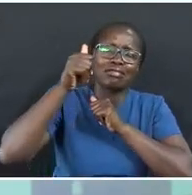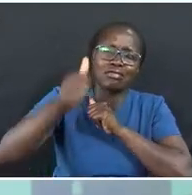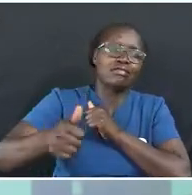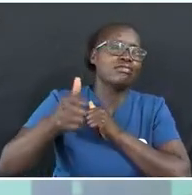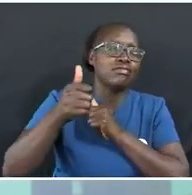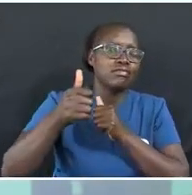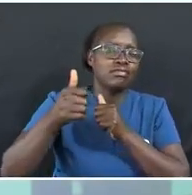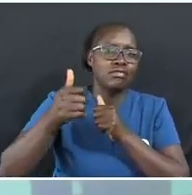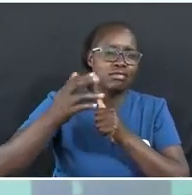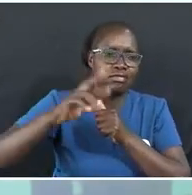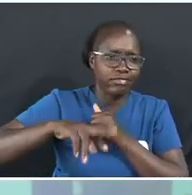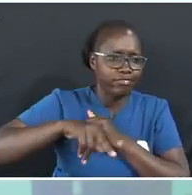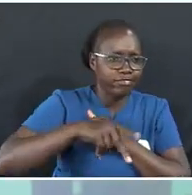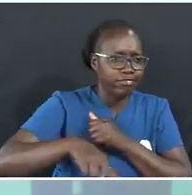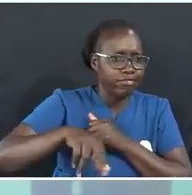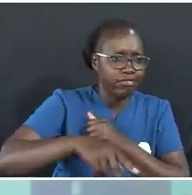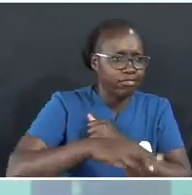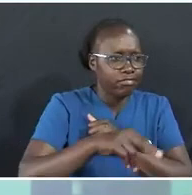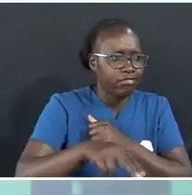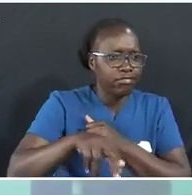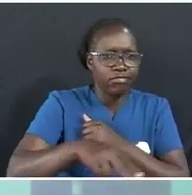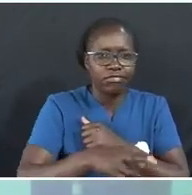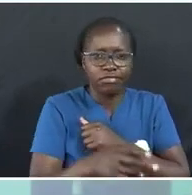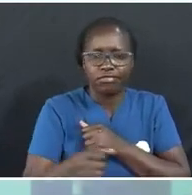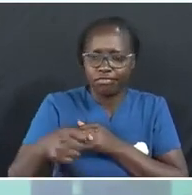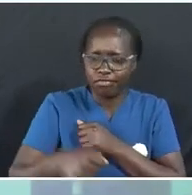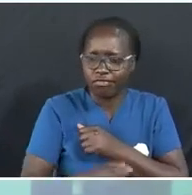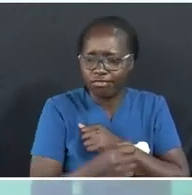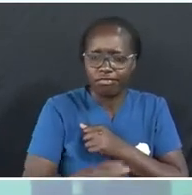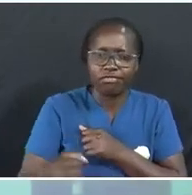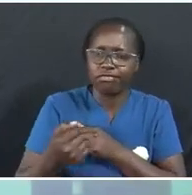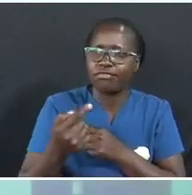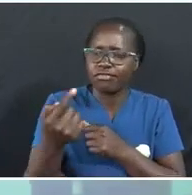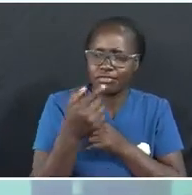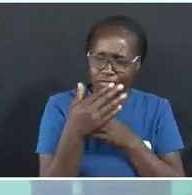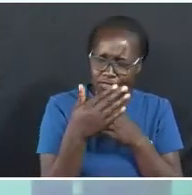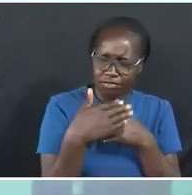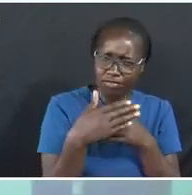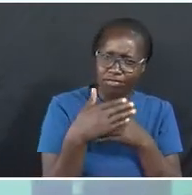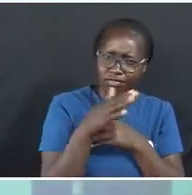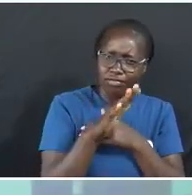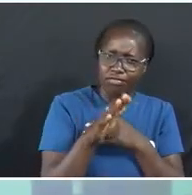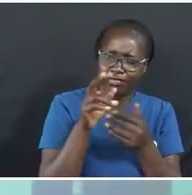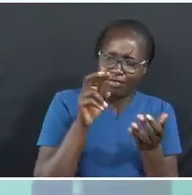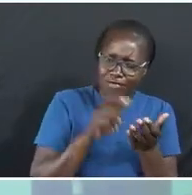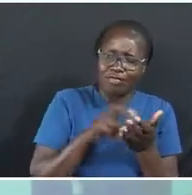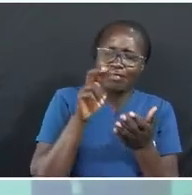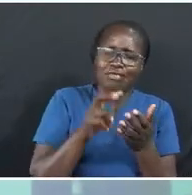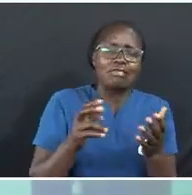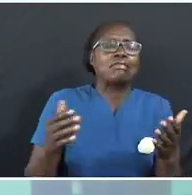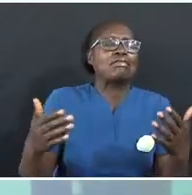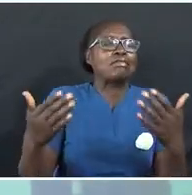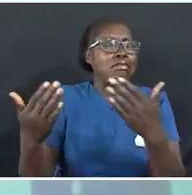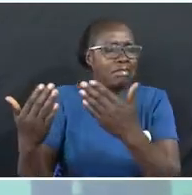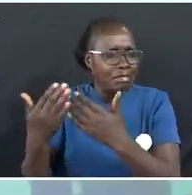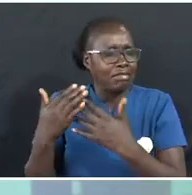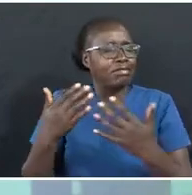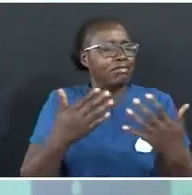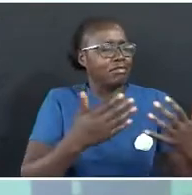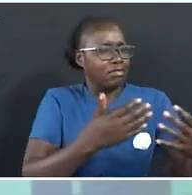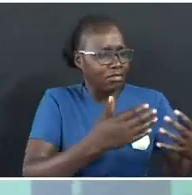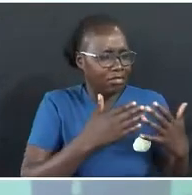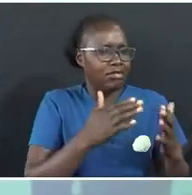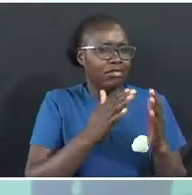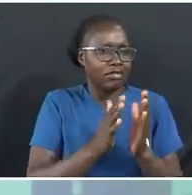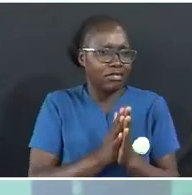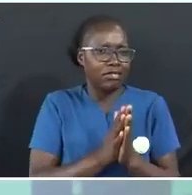bags on the floor. They start running. They come nearer you. They jump to you. They hug you. If they are